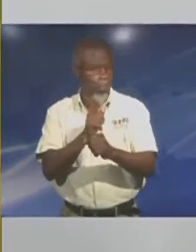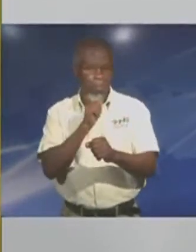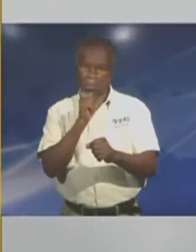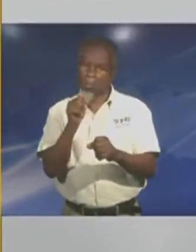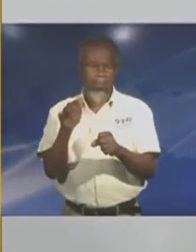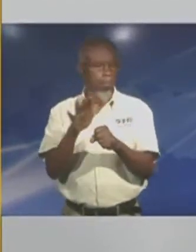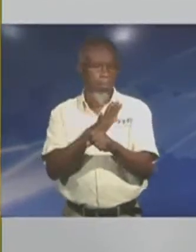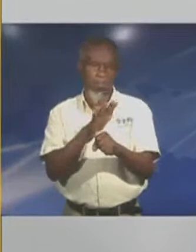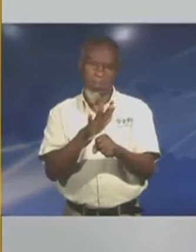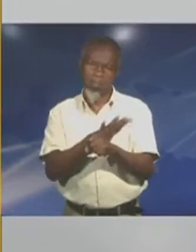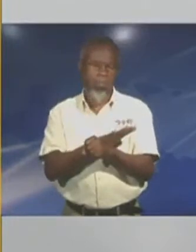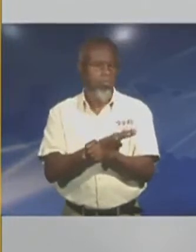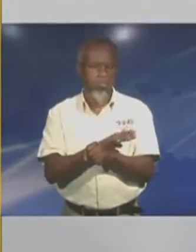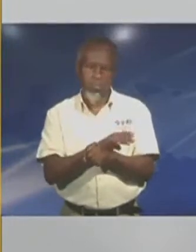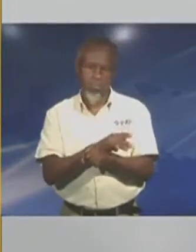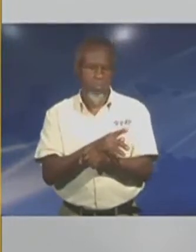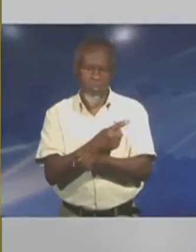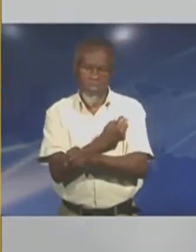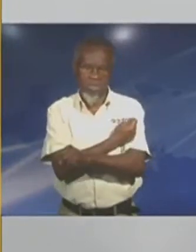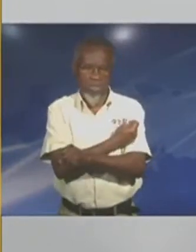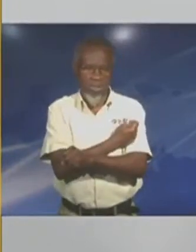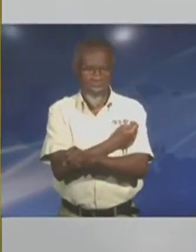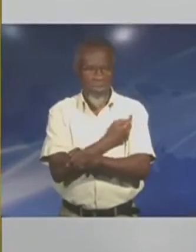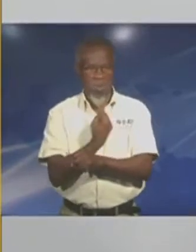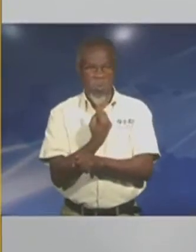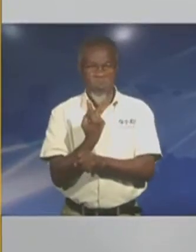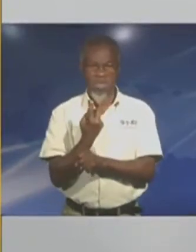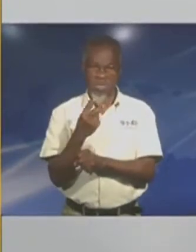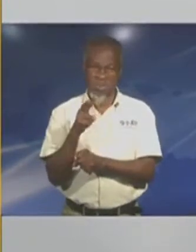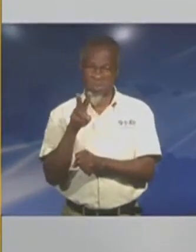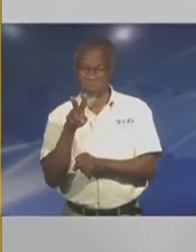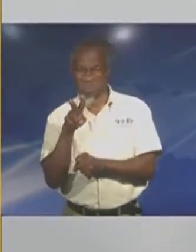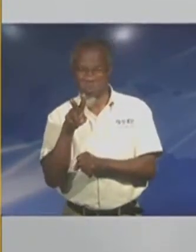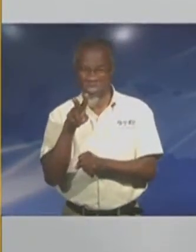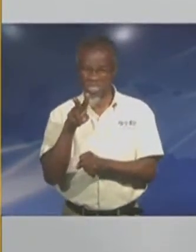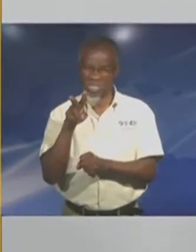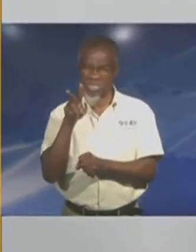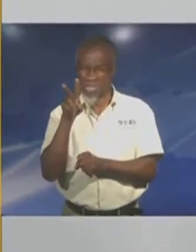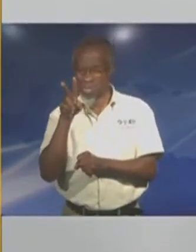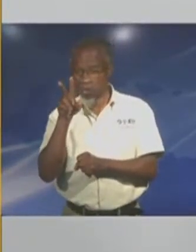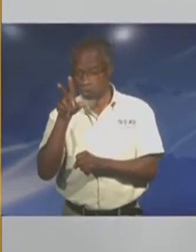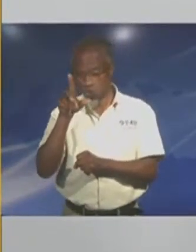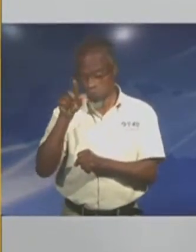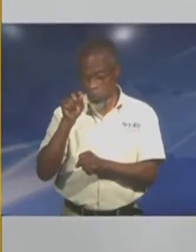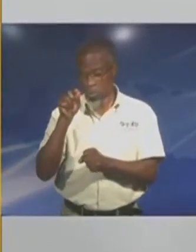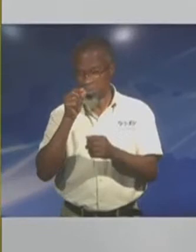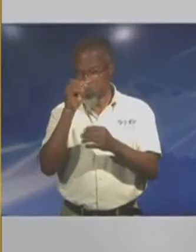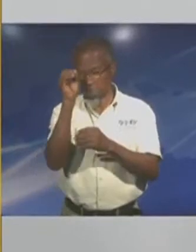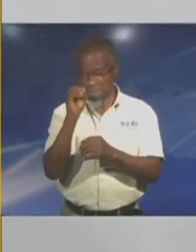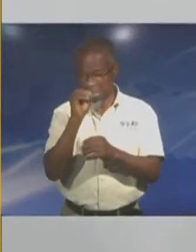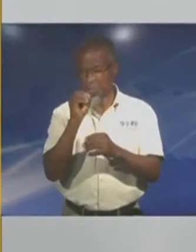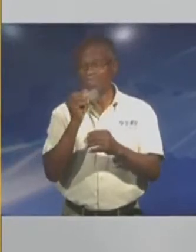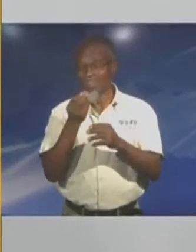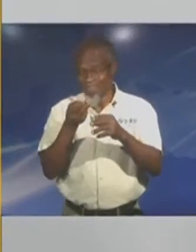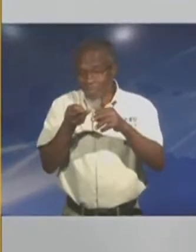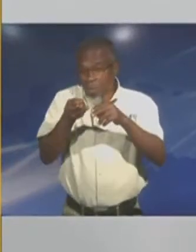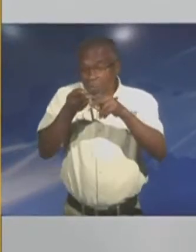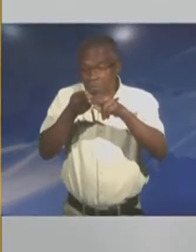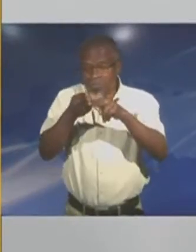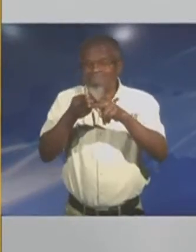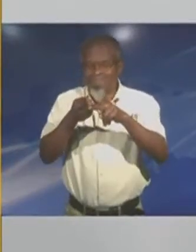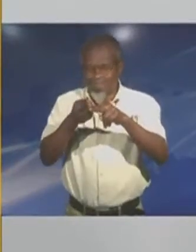while 20.4% are fully vaccinated. Every morning, we review these trends and we collect